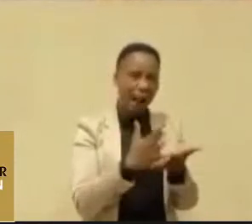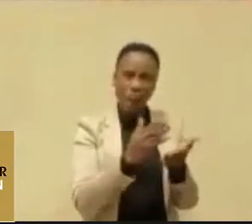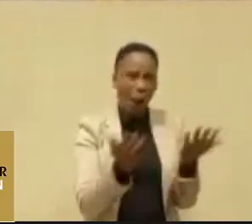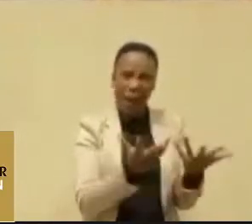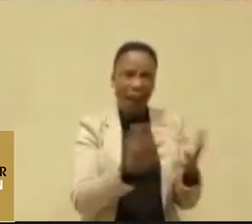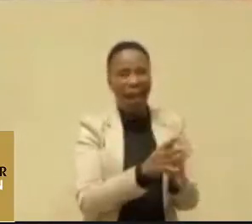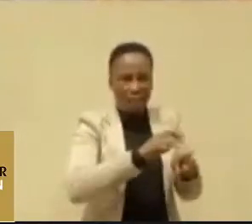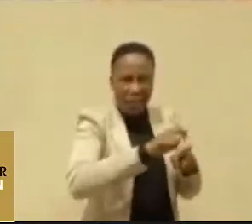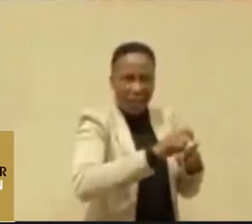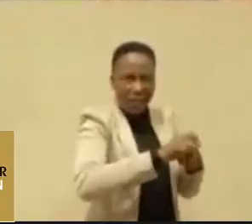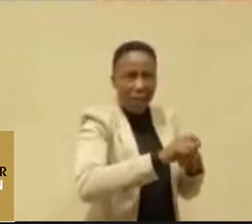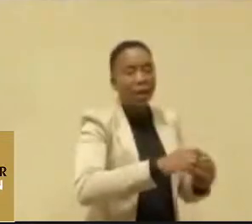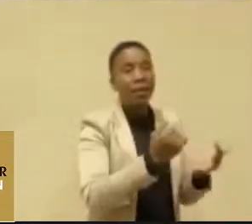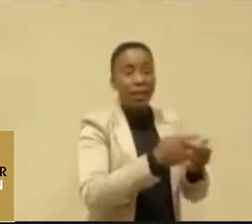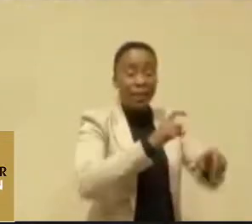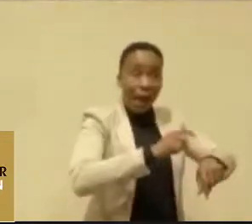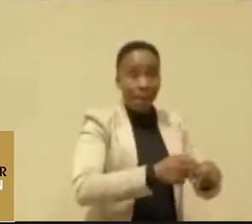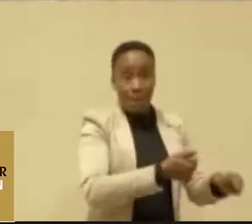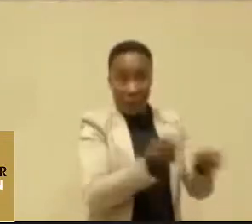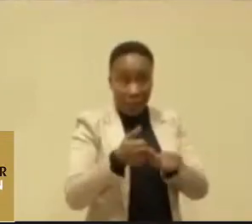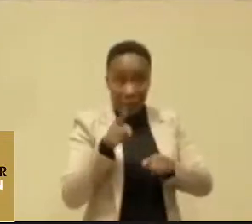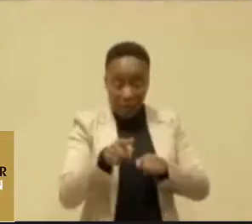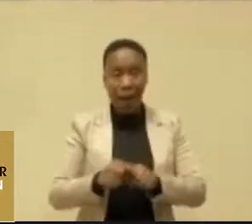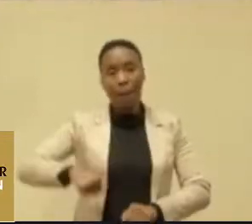thank you you may continue